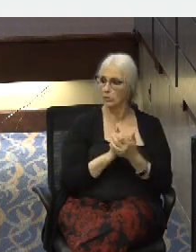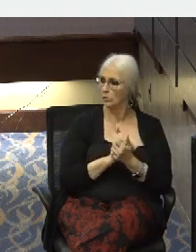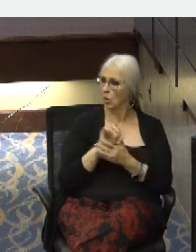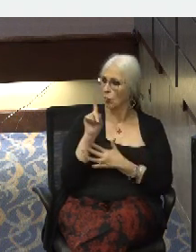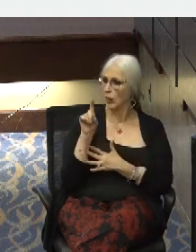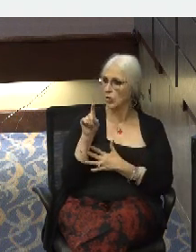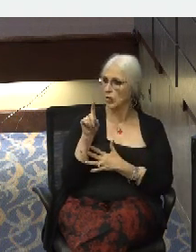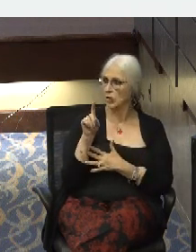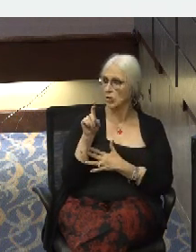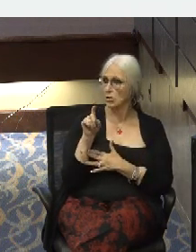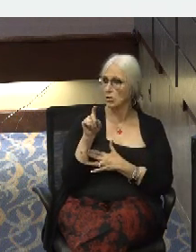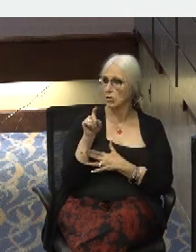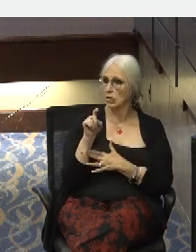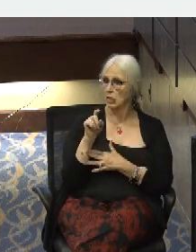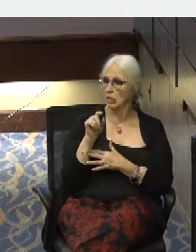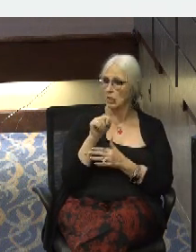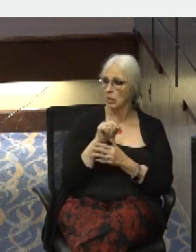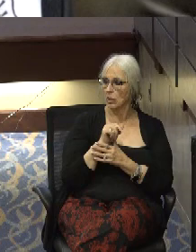that?